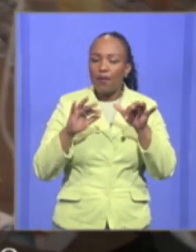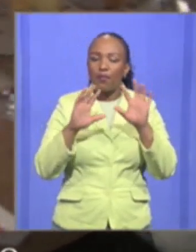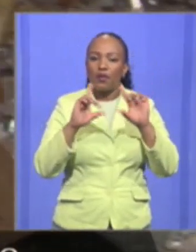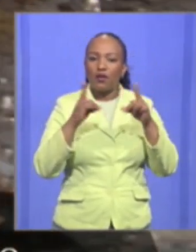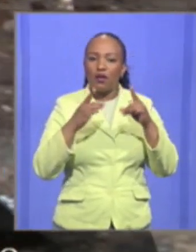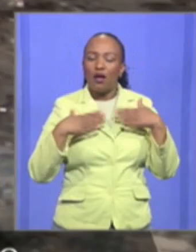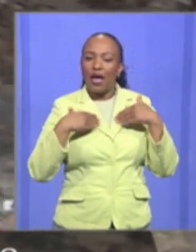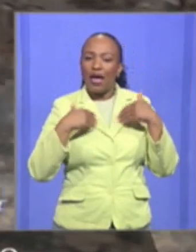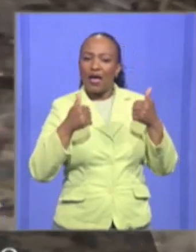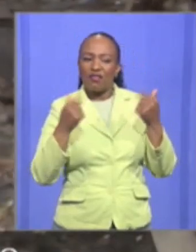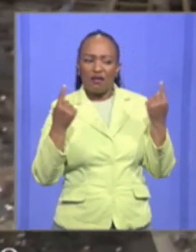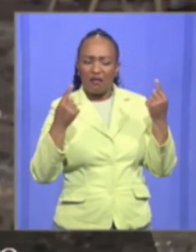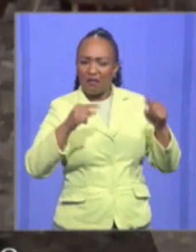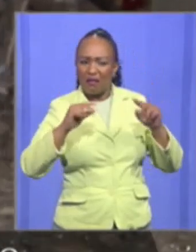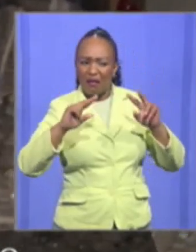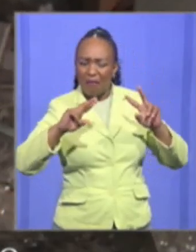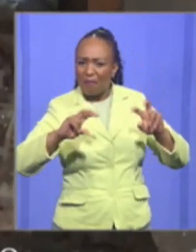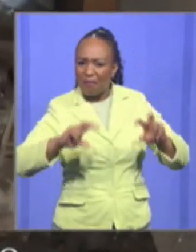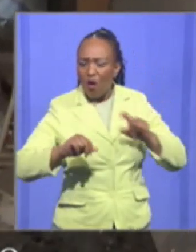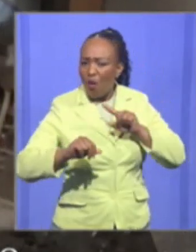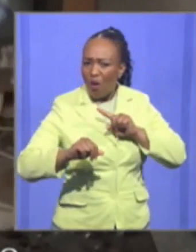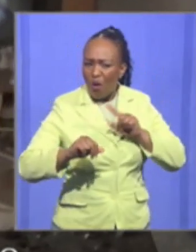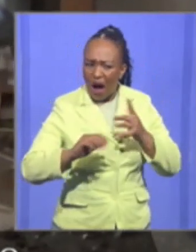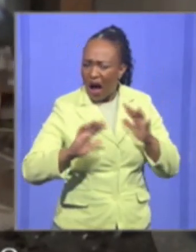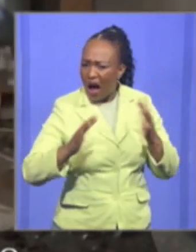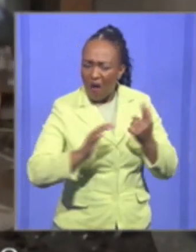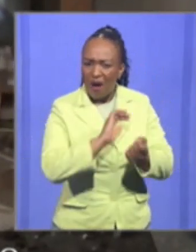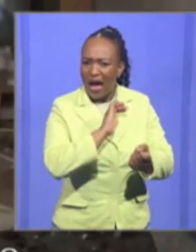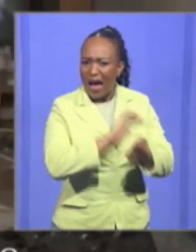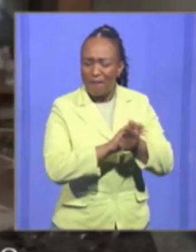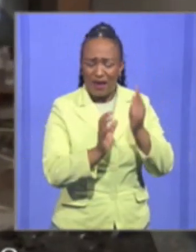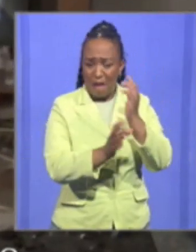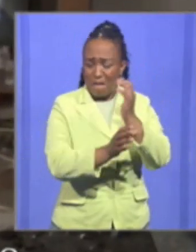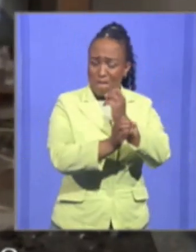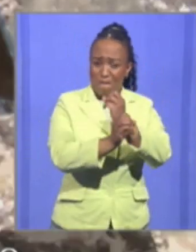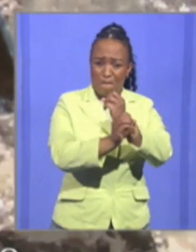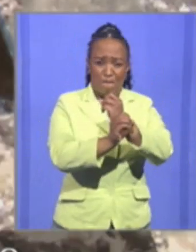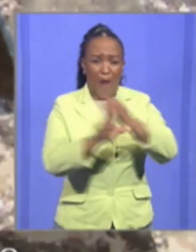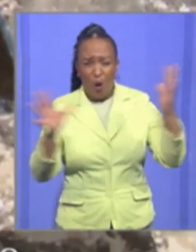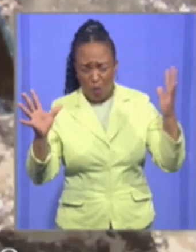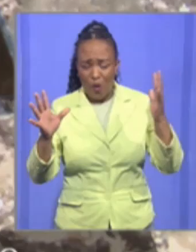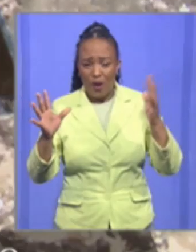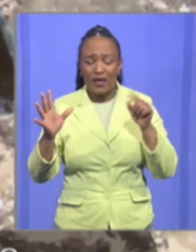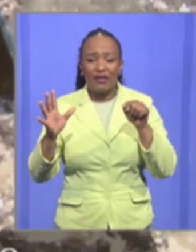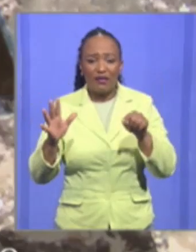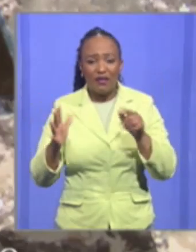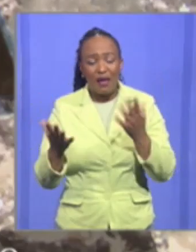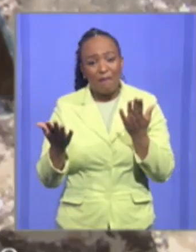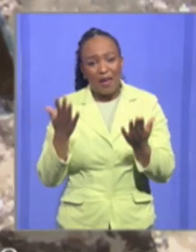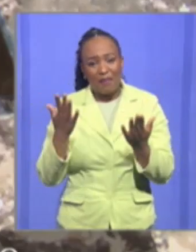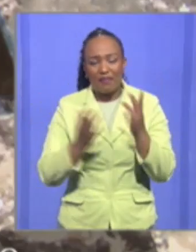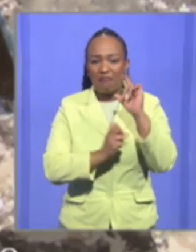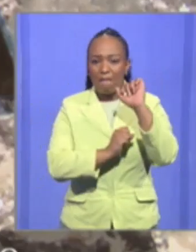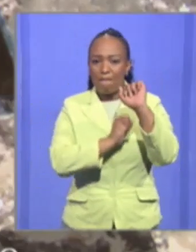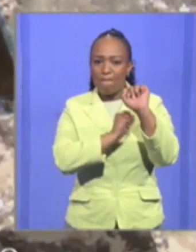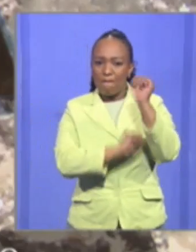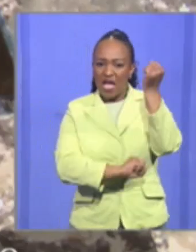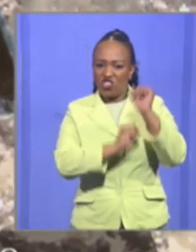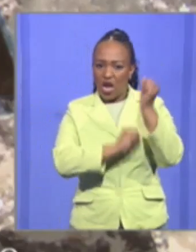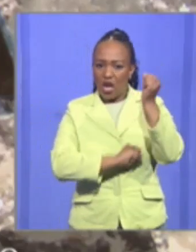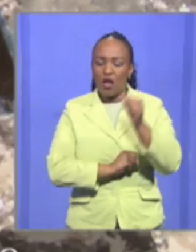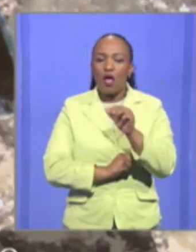se se bakile go mothuthupo, tshedimošo ya bjale e šupa gore modu wa bothata e ka ba motšhene wa